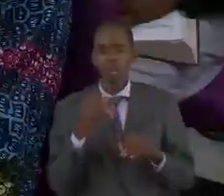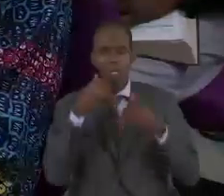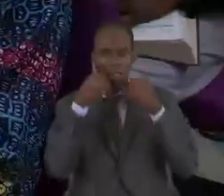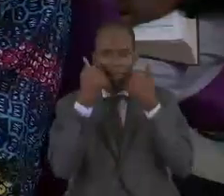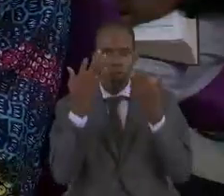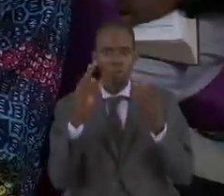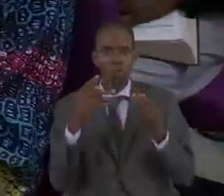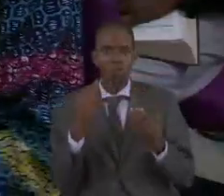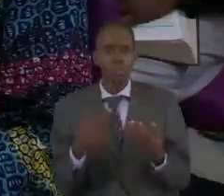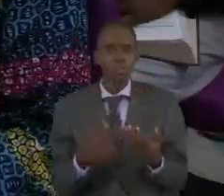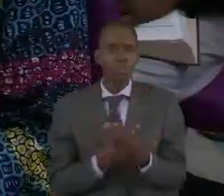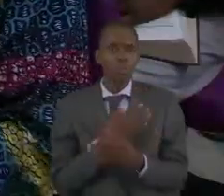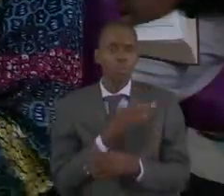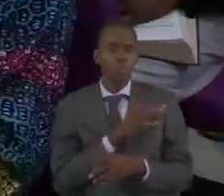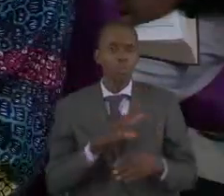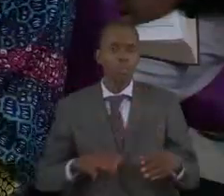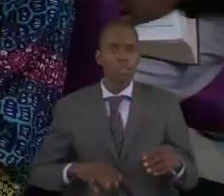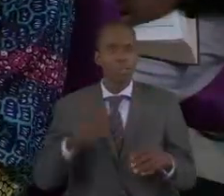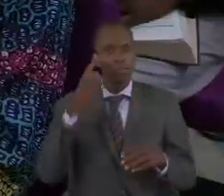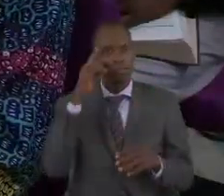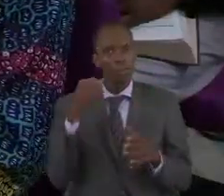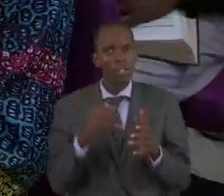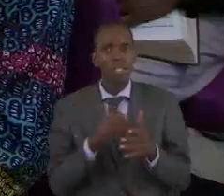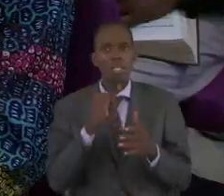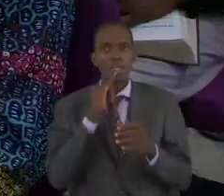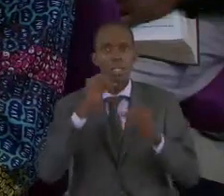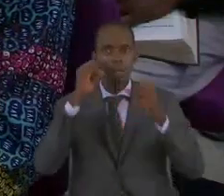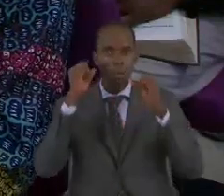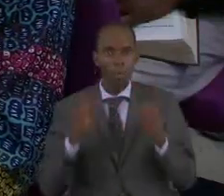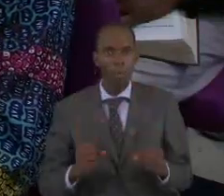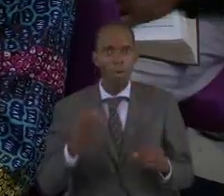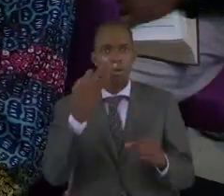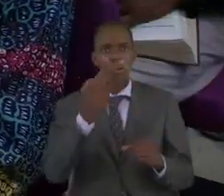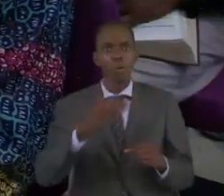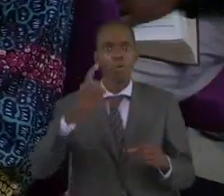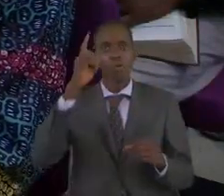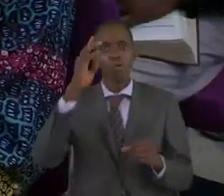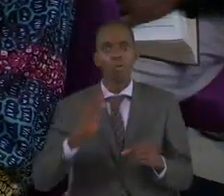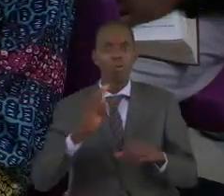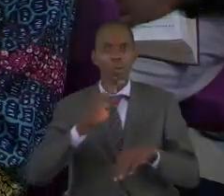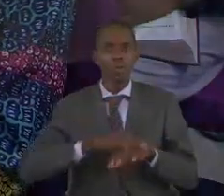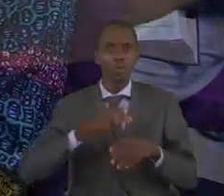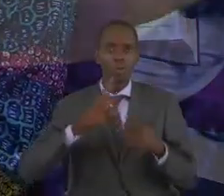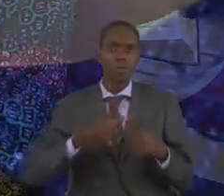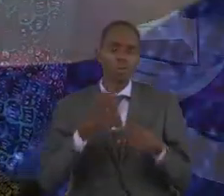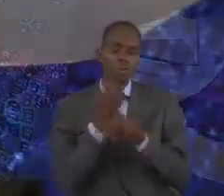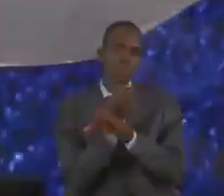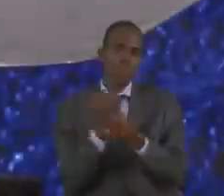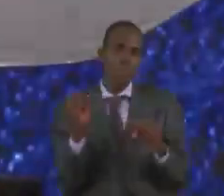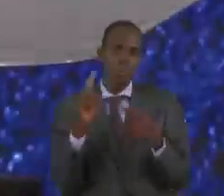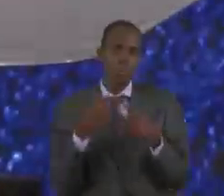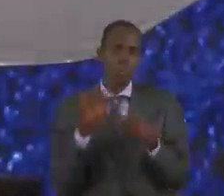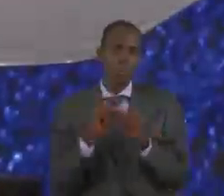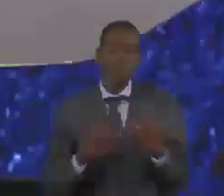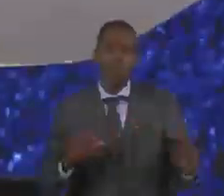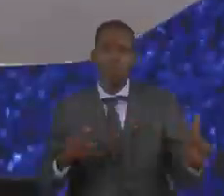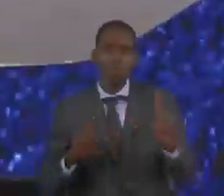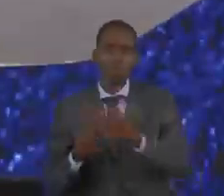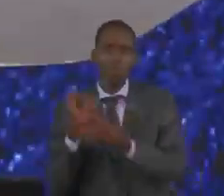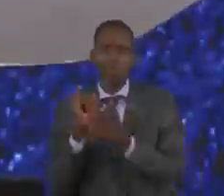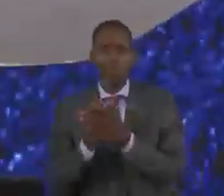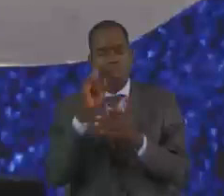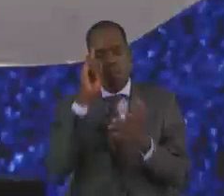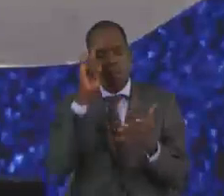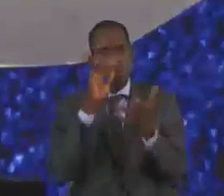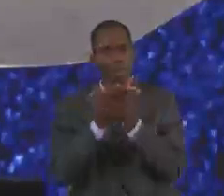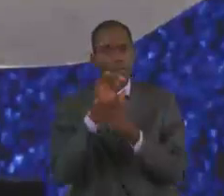of Christ, for it is the power of God unto salvation to everyone that believeth, to